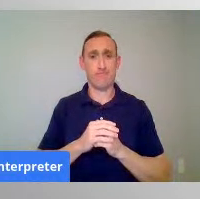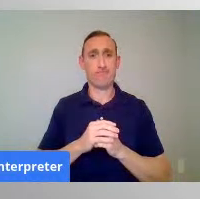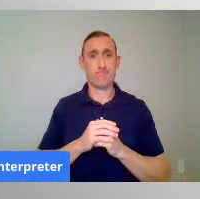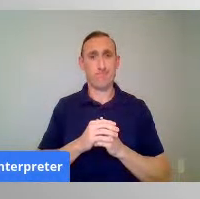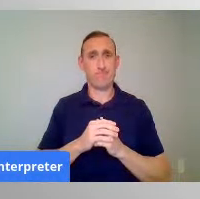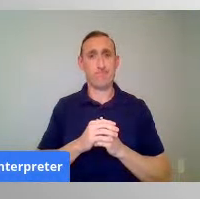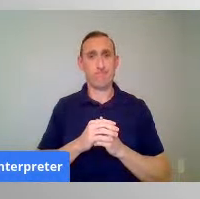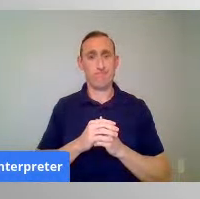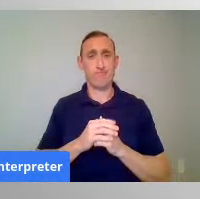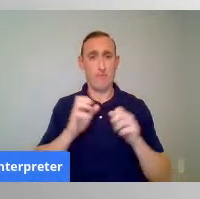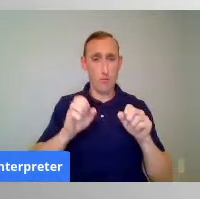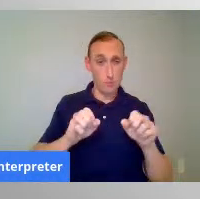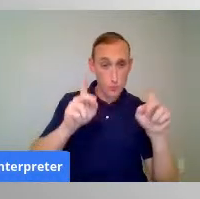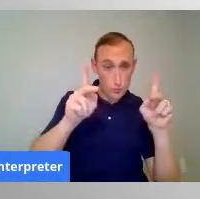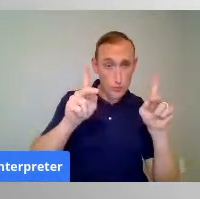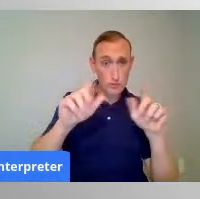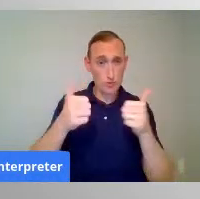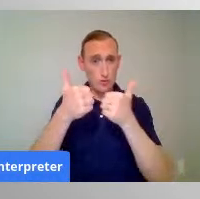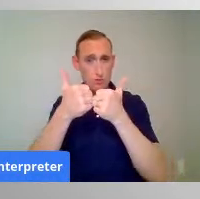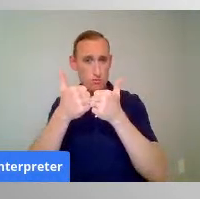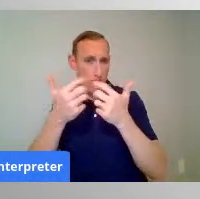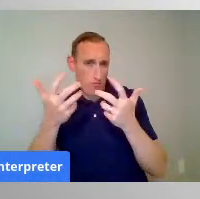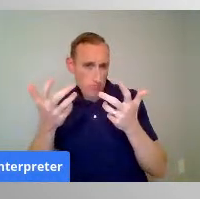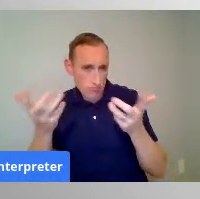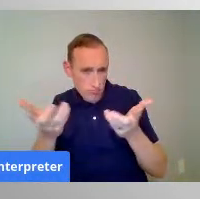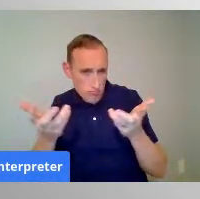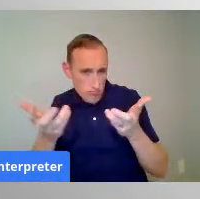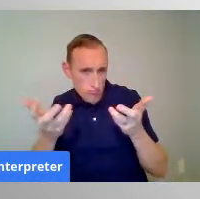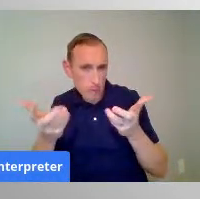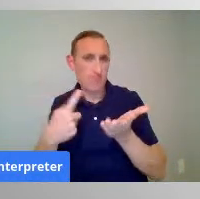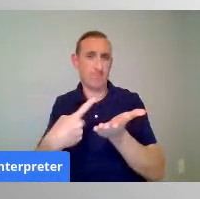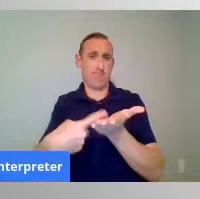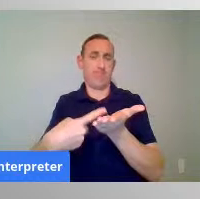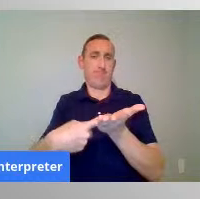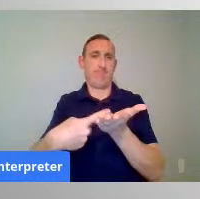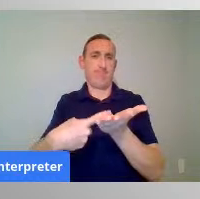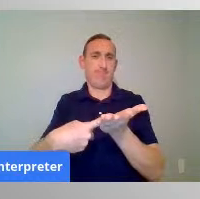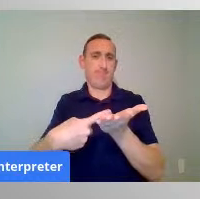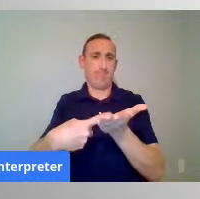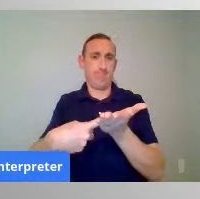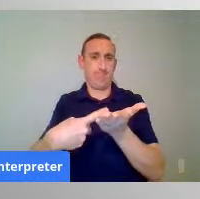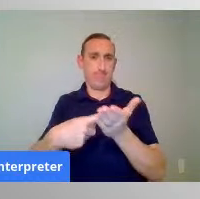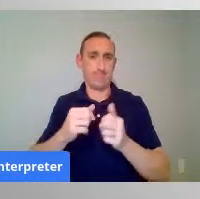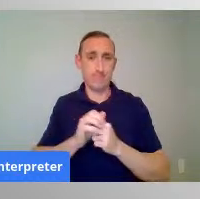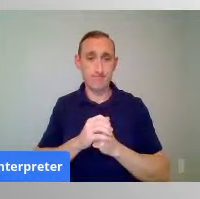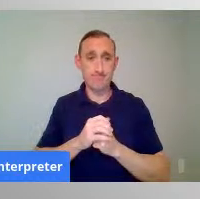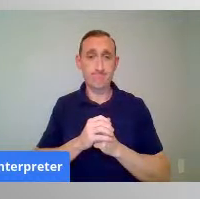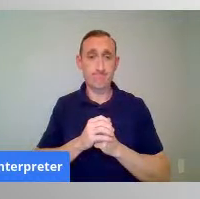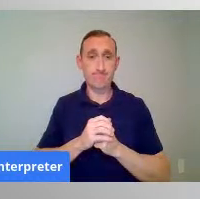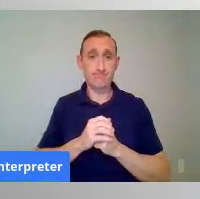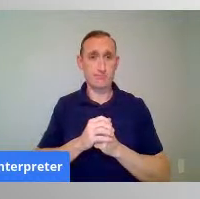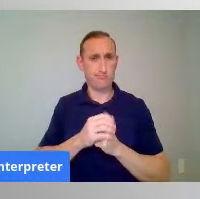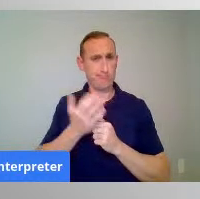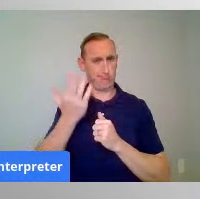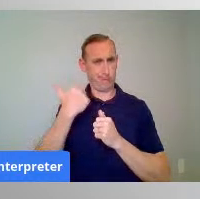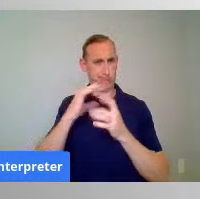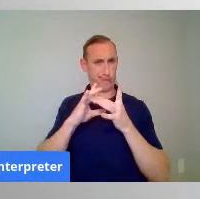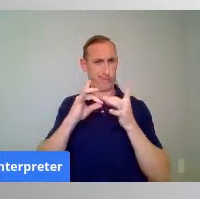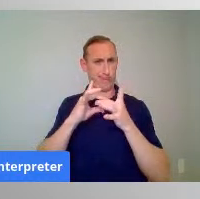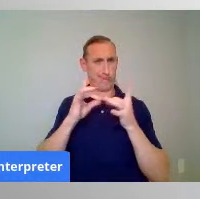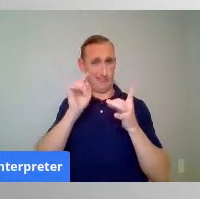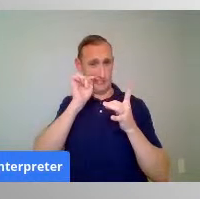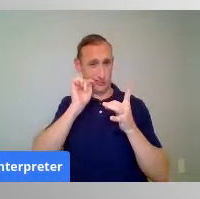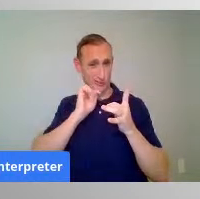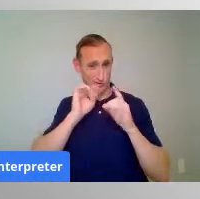challenges as we see it in serving this demographic. We mentioned the teenage group earlier.